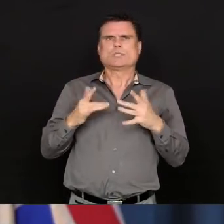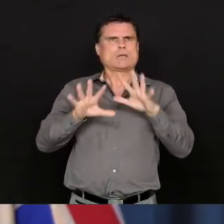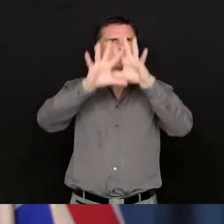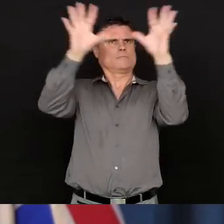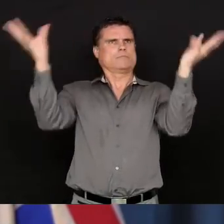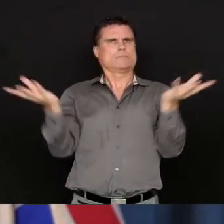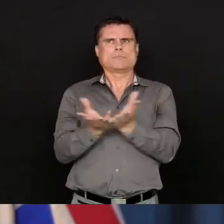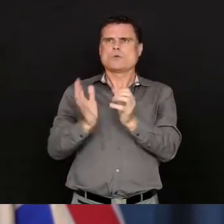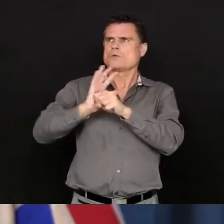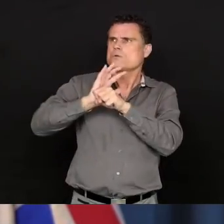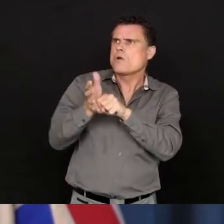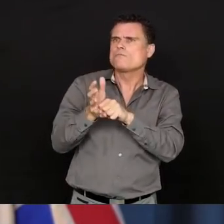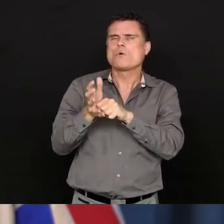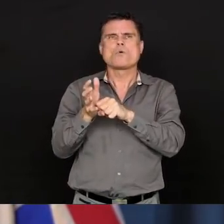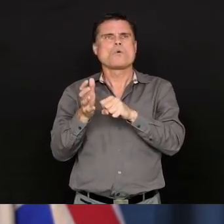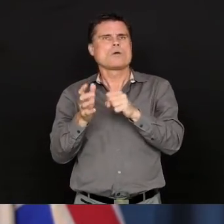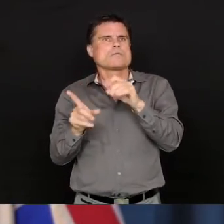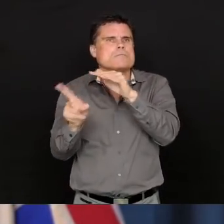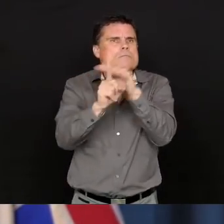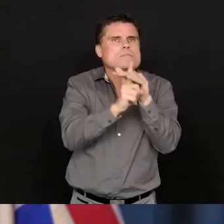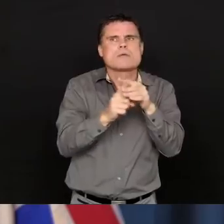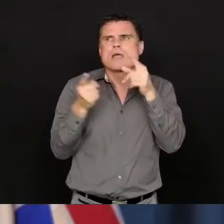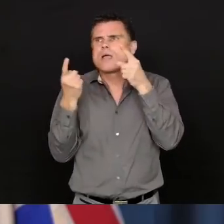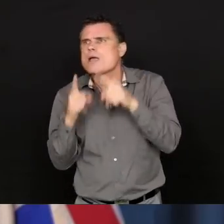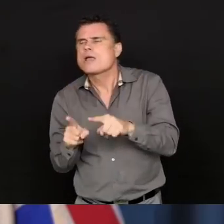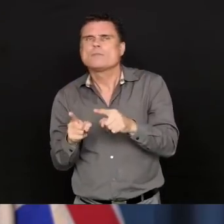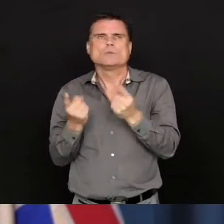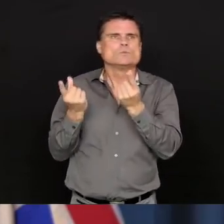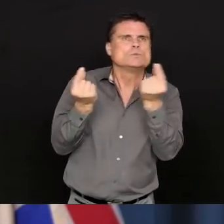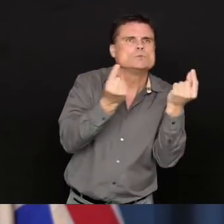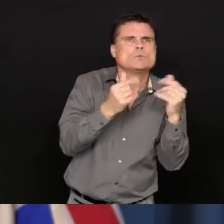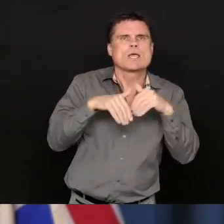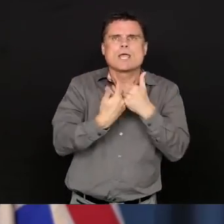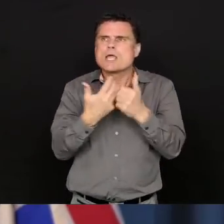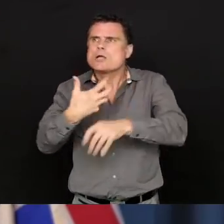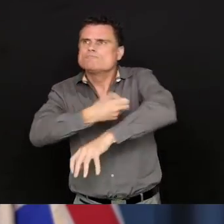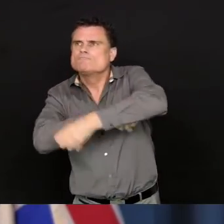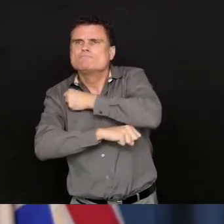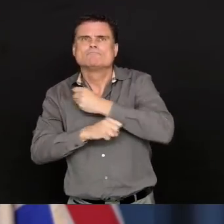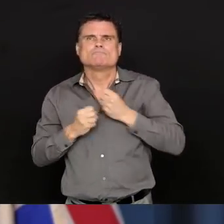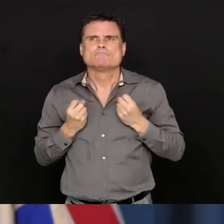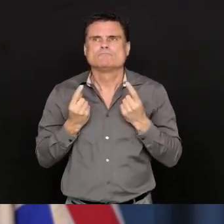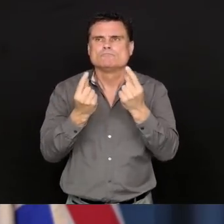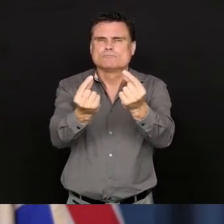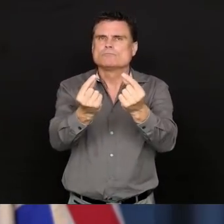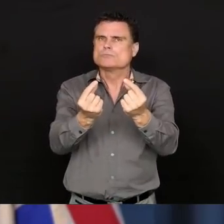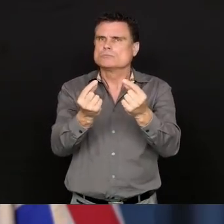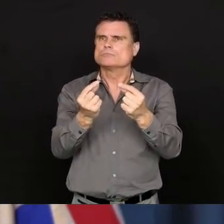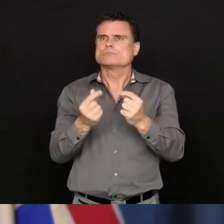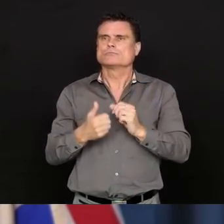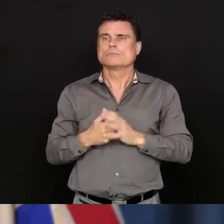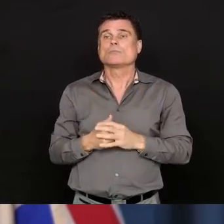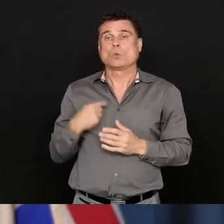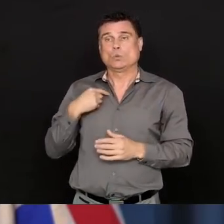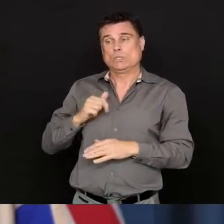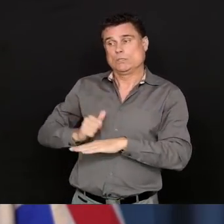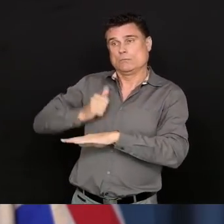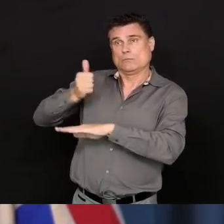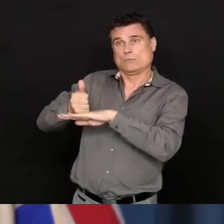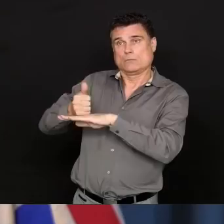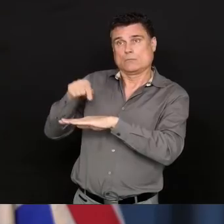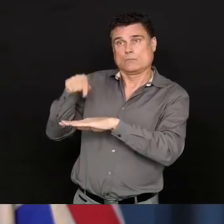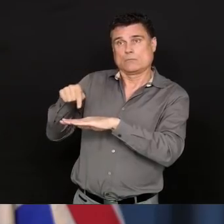to important research that's being done around the world. So we have established a COVID-19 Strategic